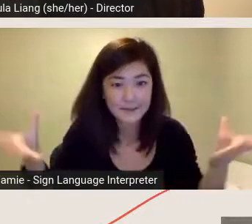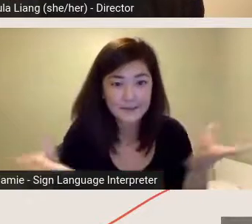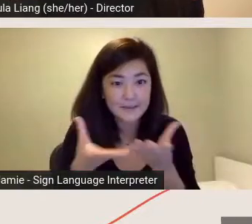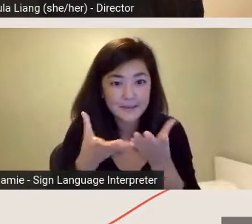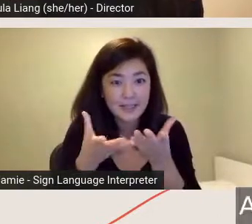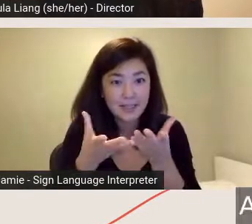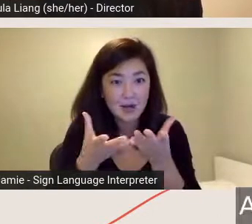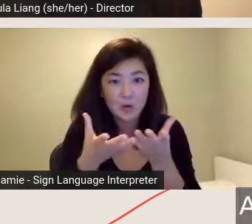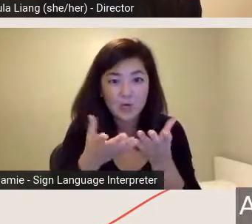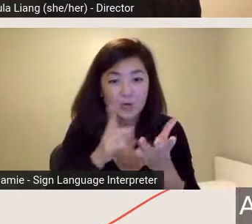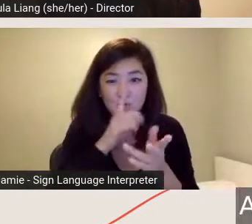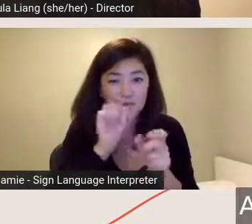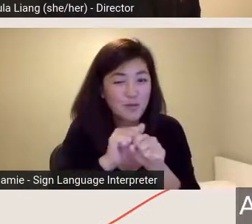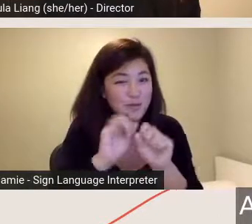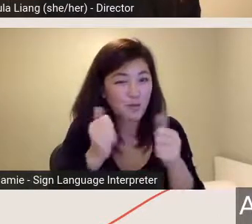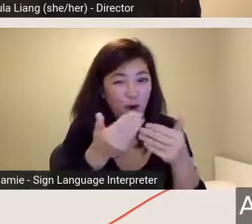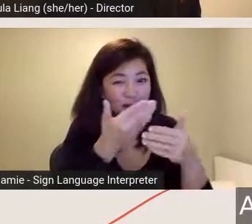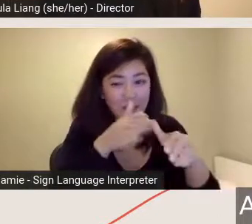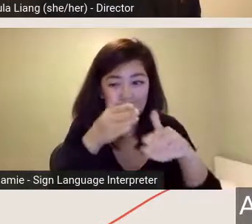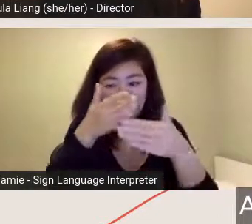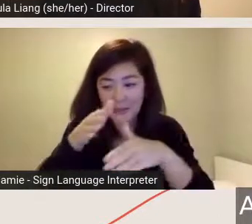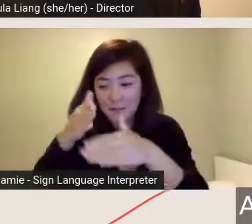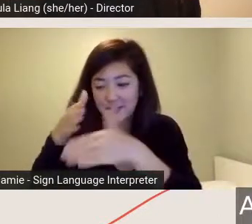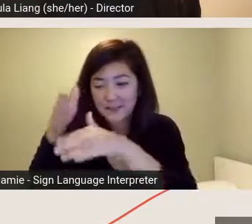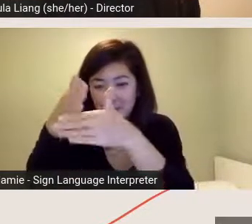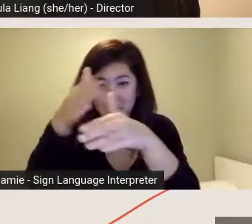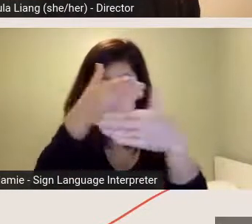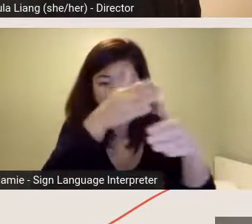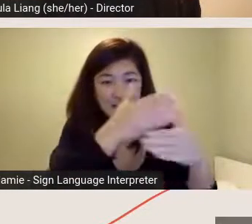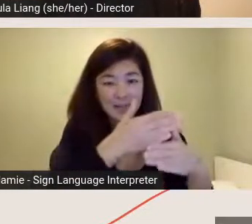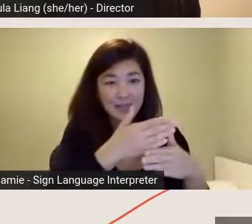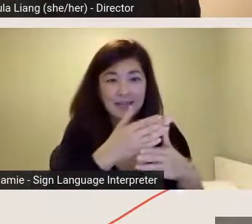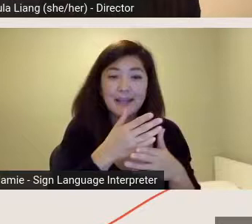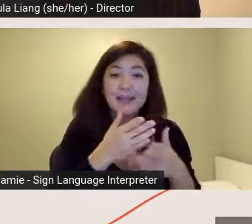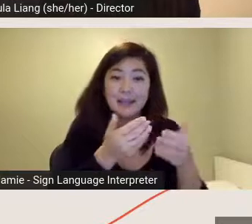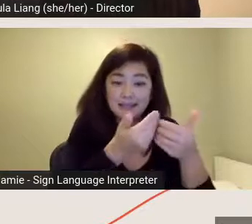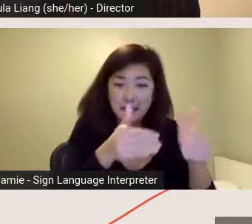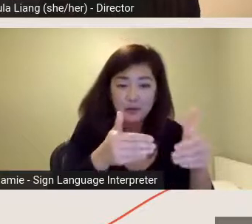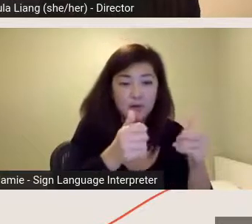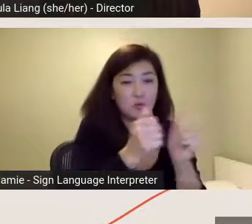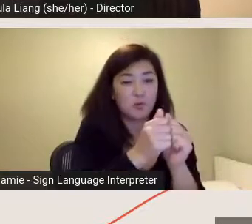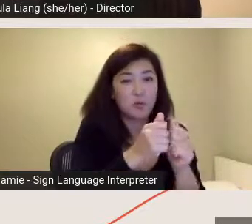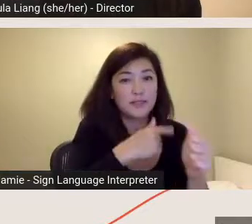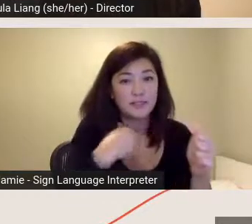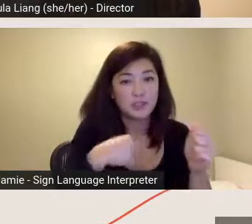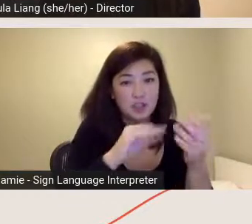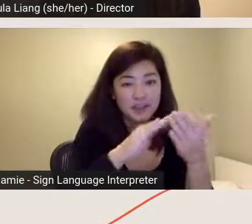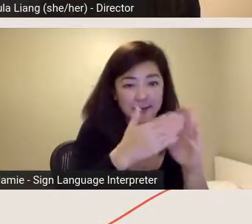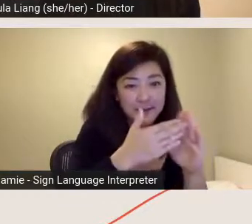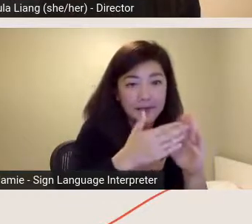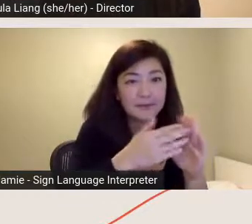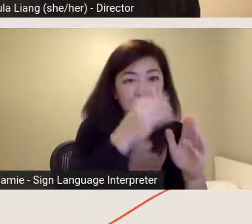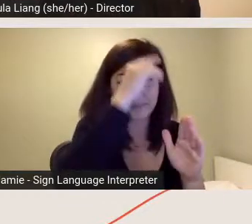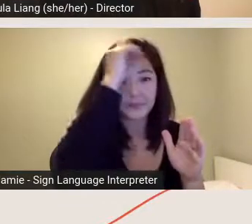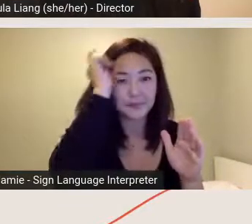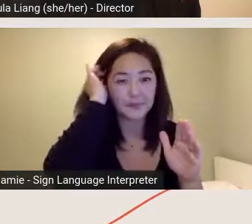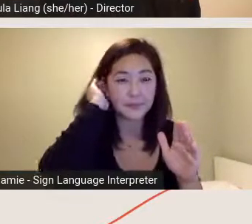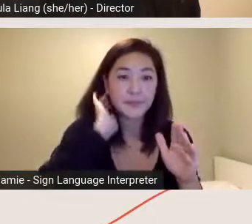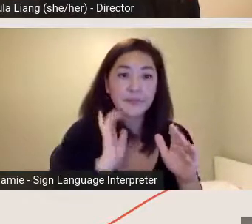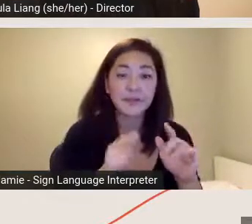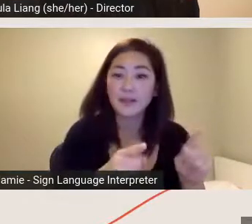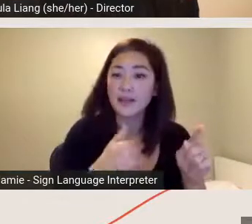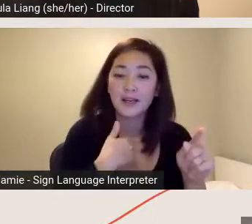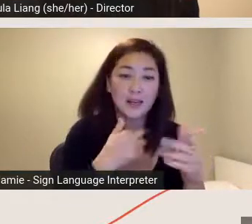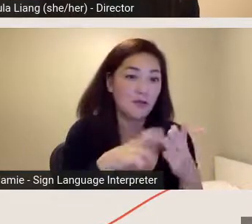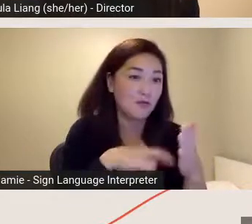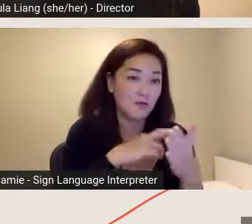still segregated. And so this community is not only physically segregated into Chinatowns that, you know, were the result of like racist legislation